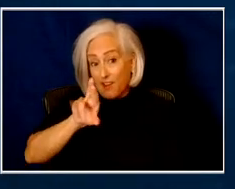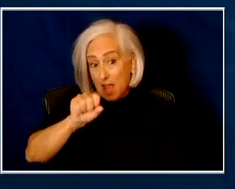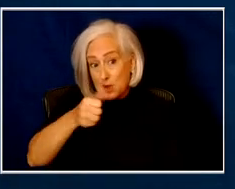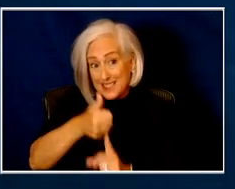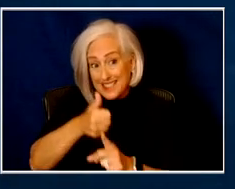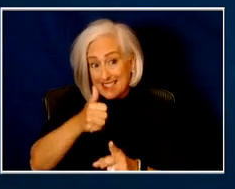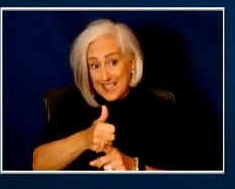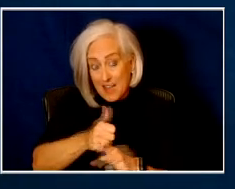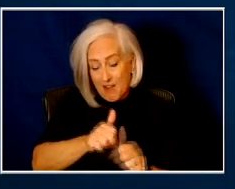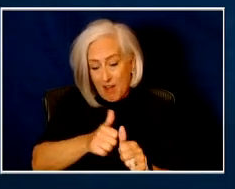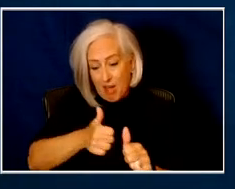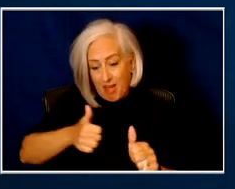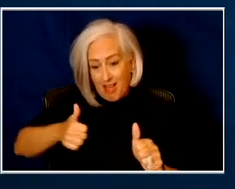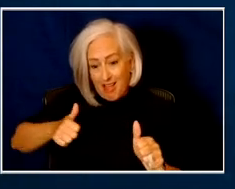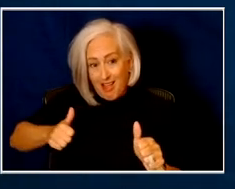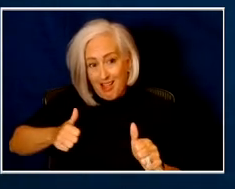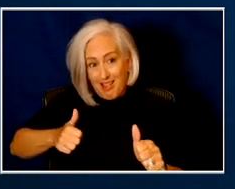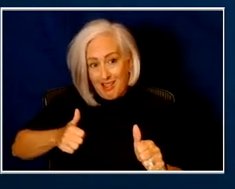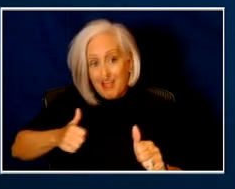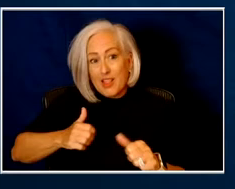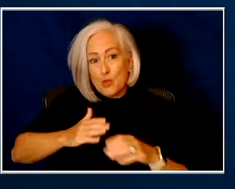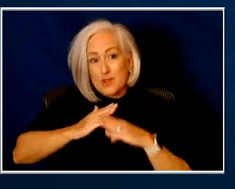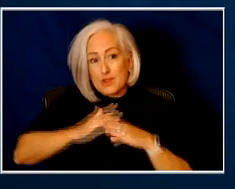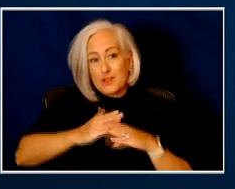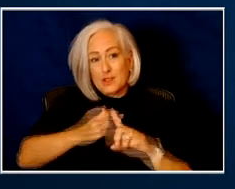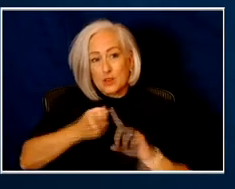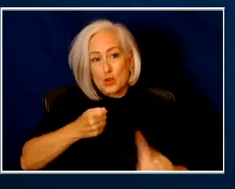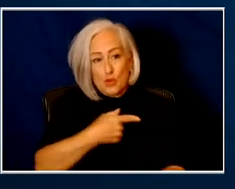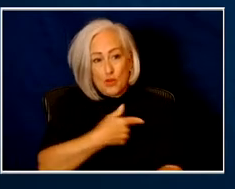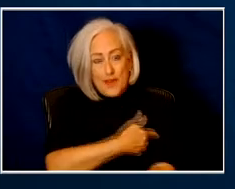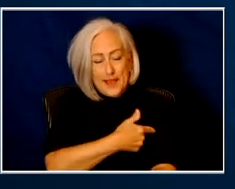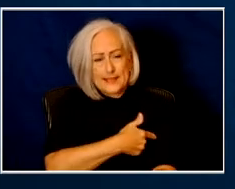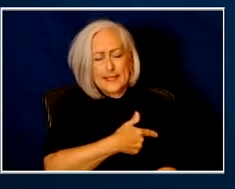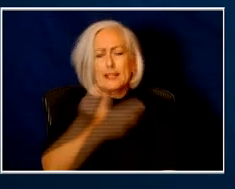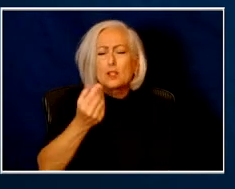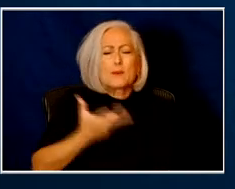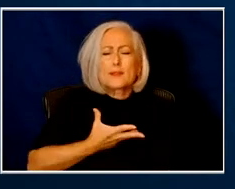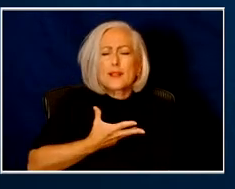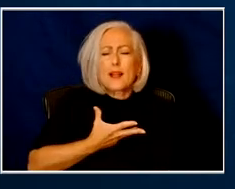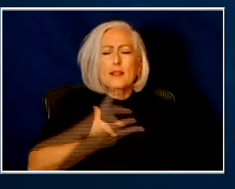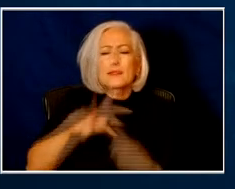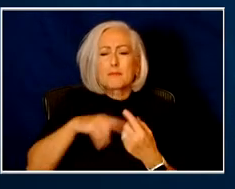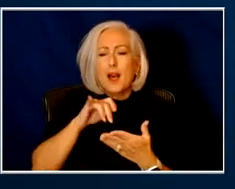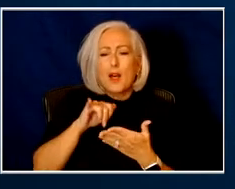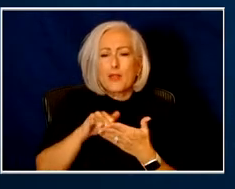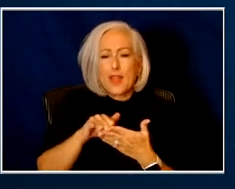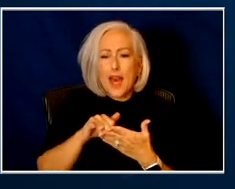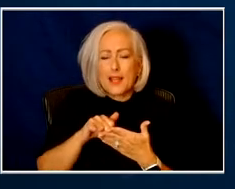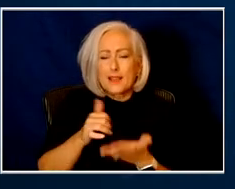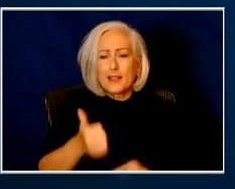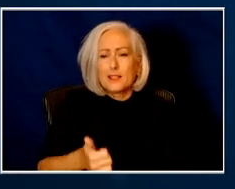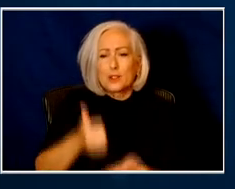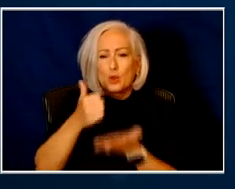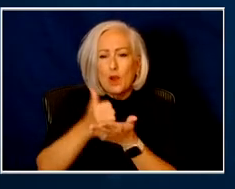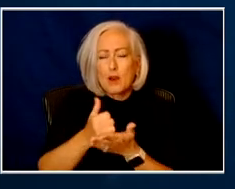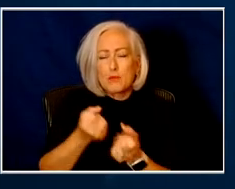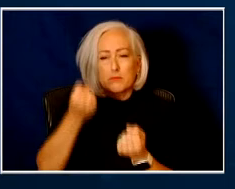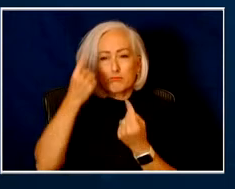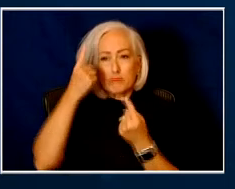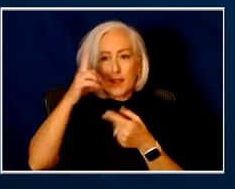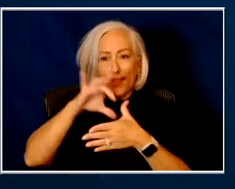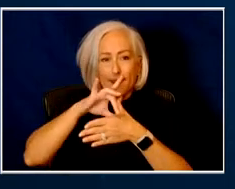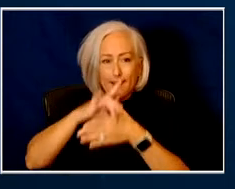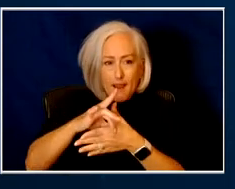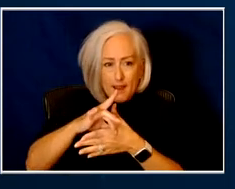what that means by resistance and just also in the context of understanding uh what are those arms of our